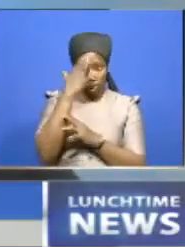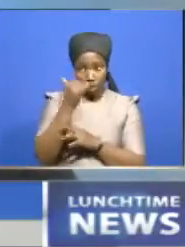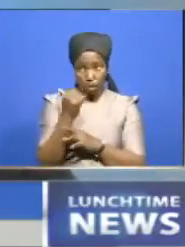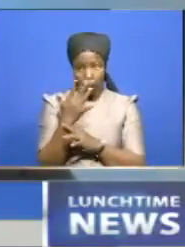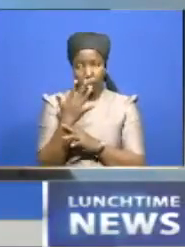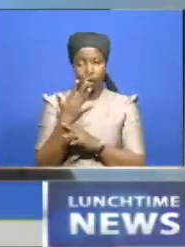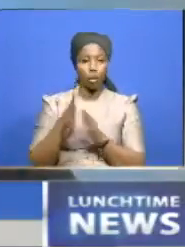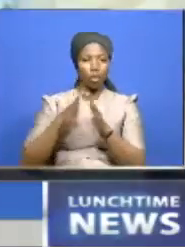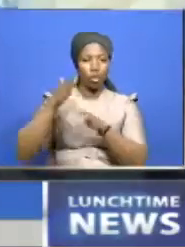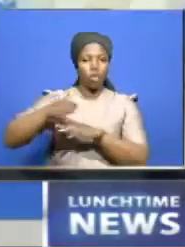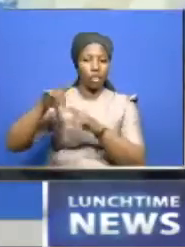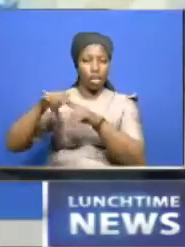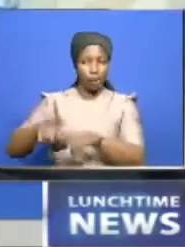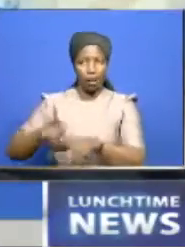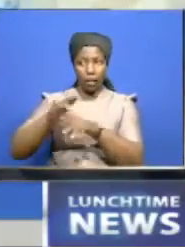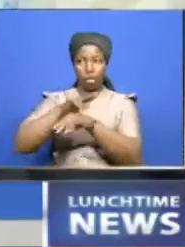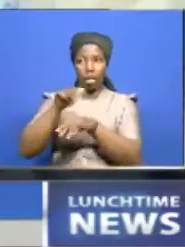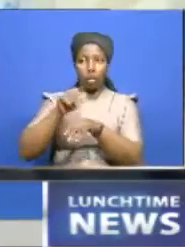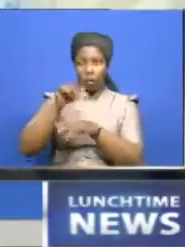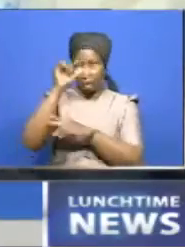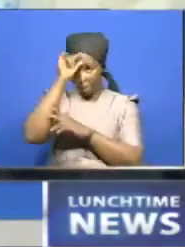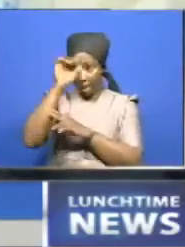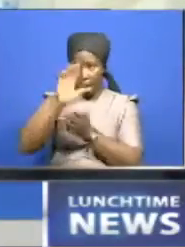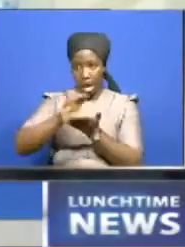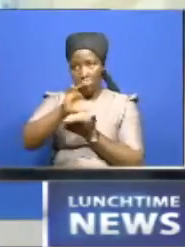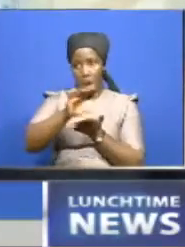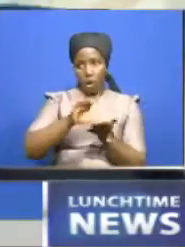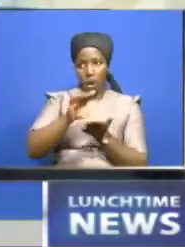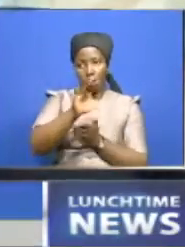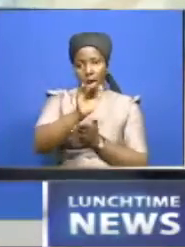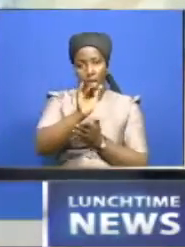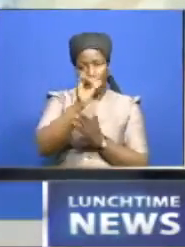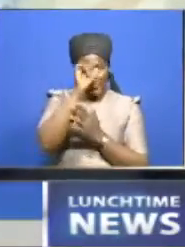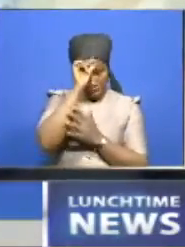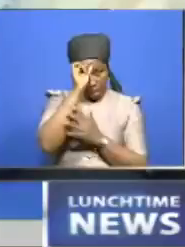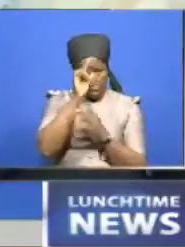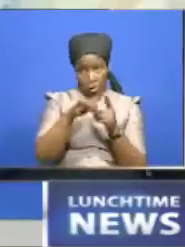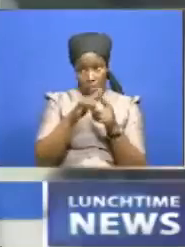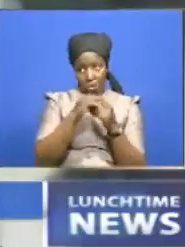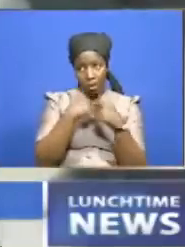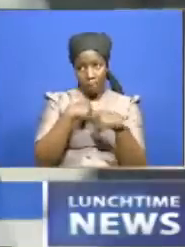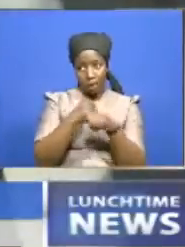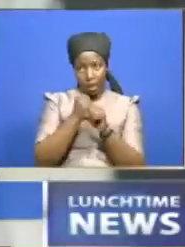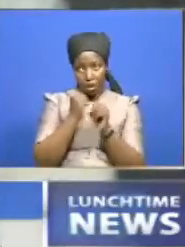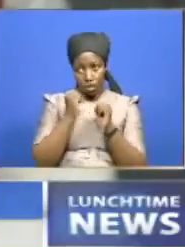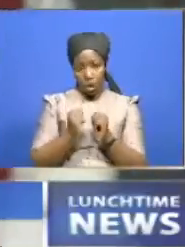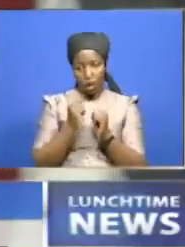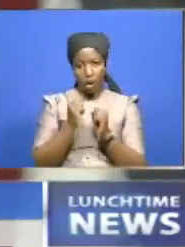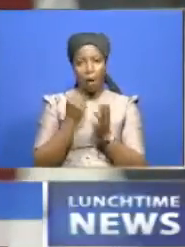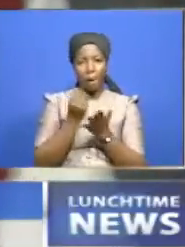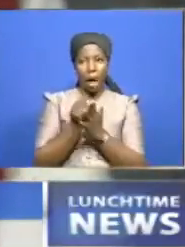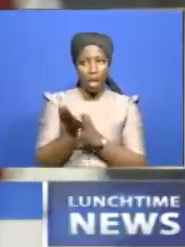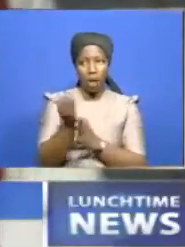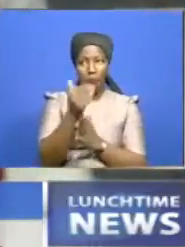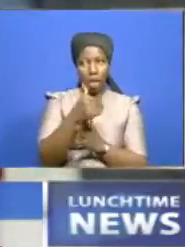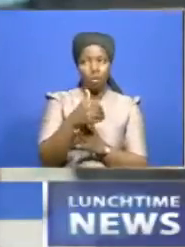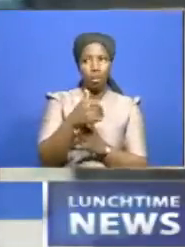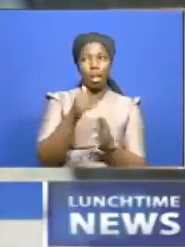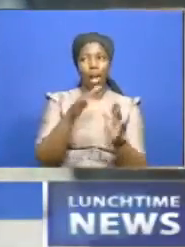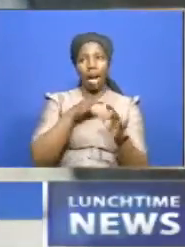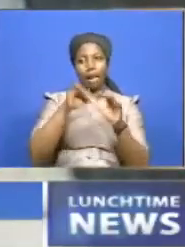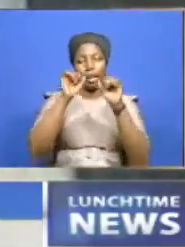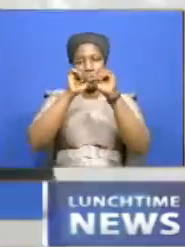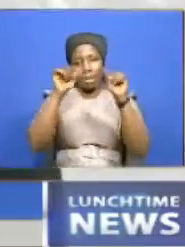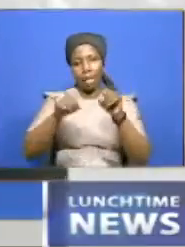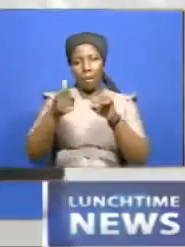over relying on the national government allocations, calling on county government to strengthen the revenue collection infrastructure and systems to increase their